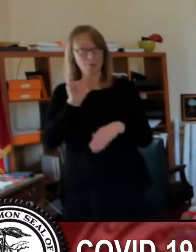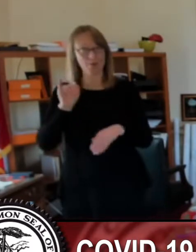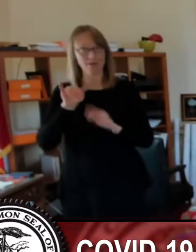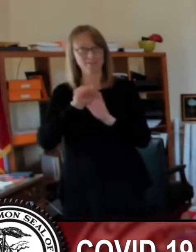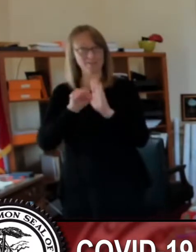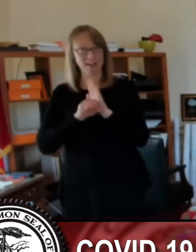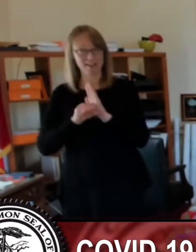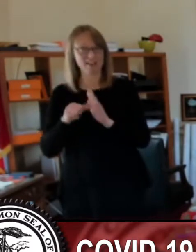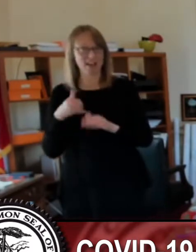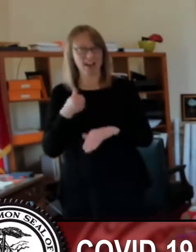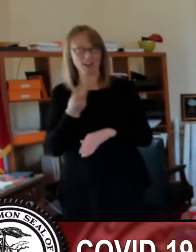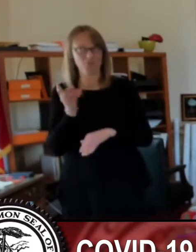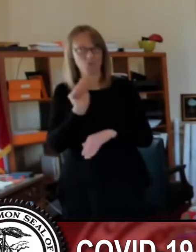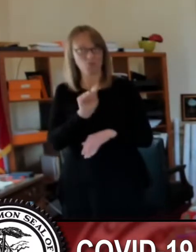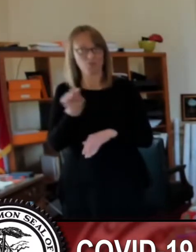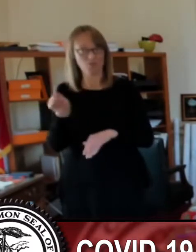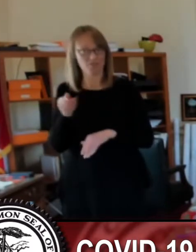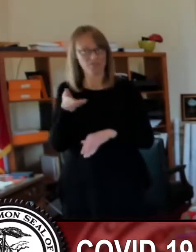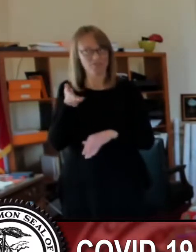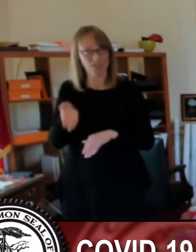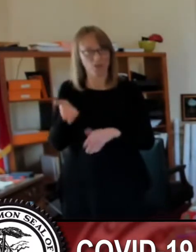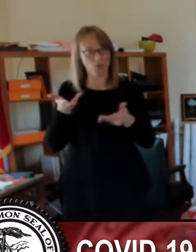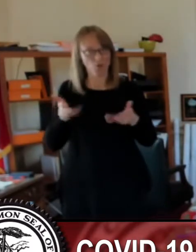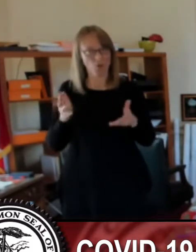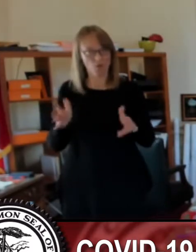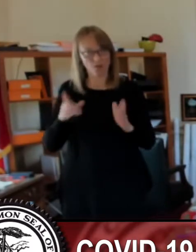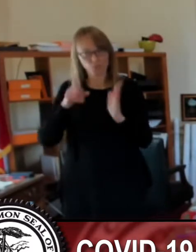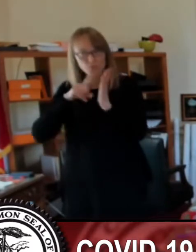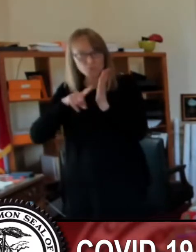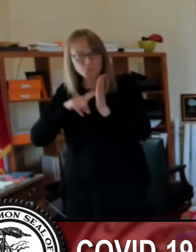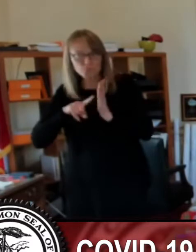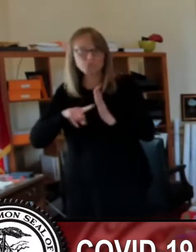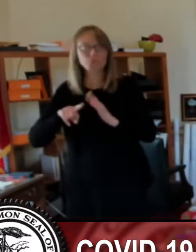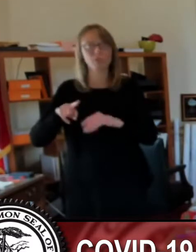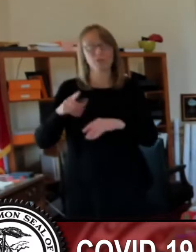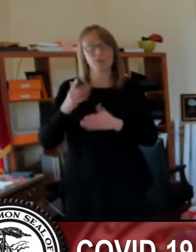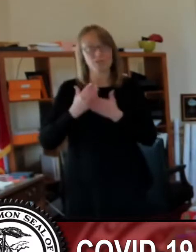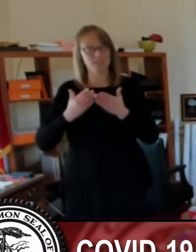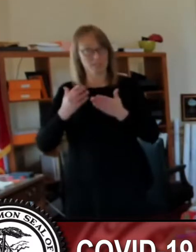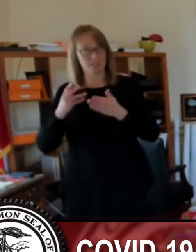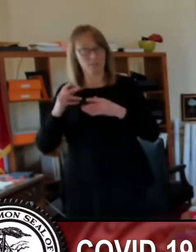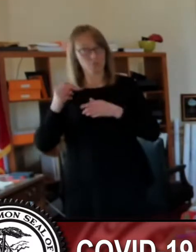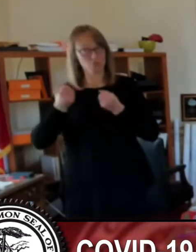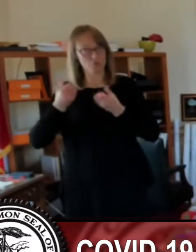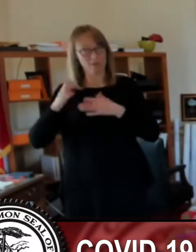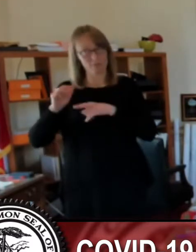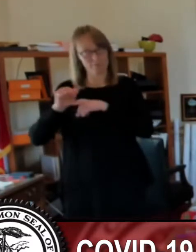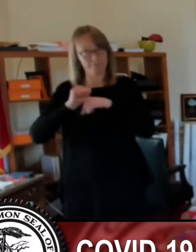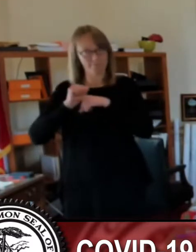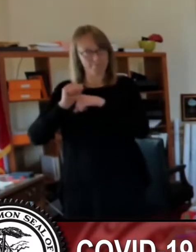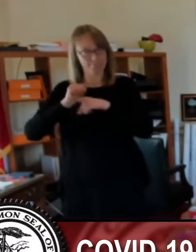Friday. They're being outfitted. Folks are being trained. And they'll be on the roads,